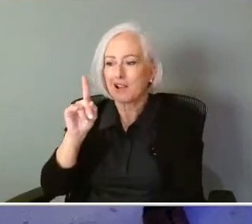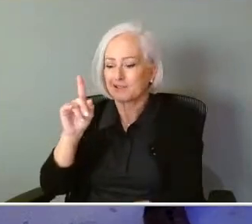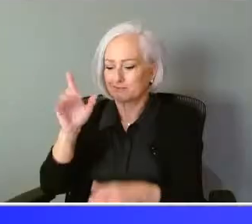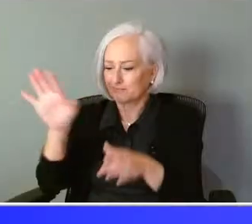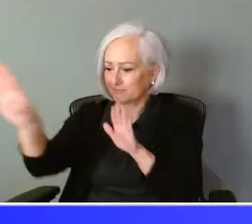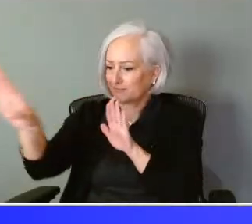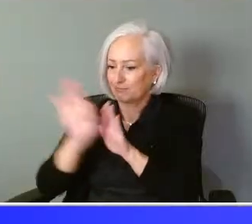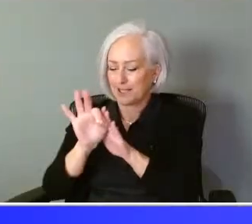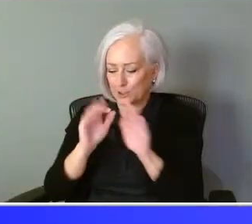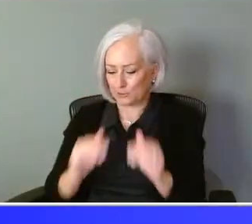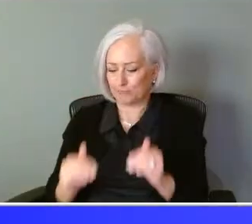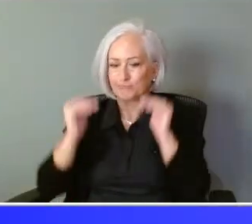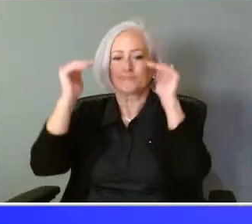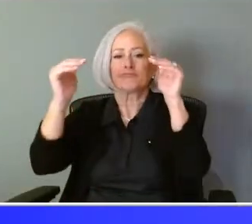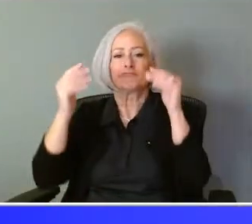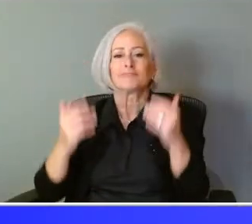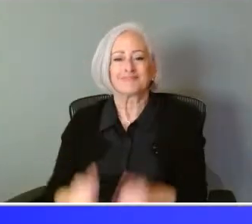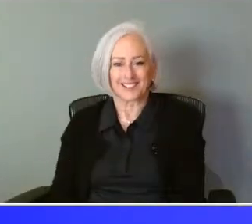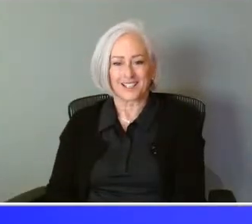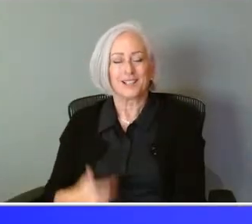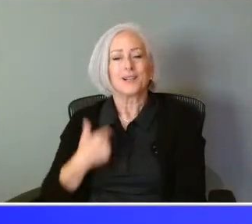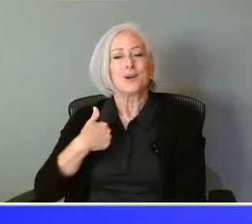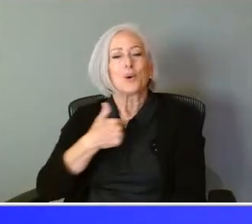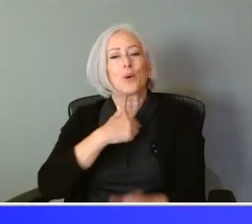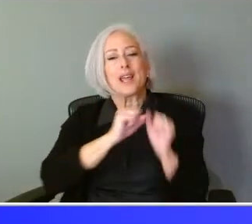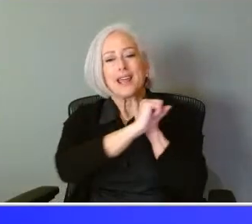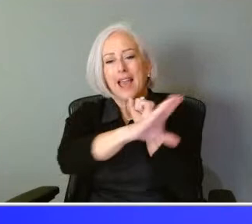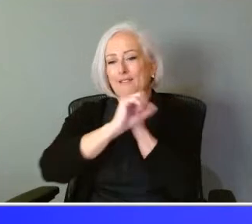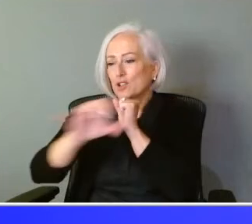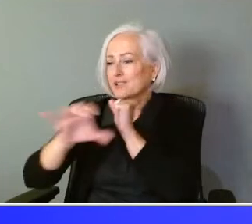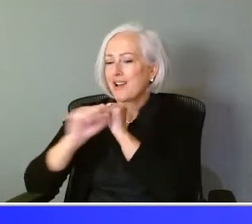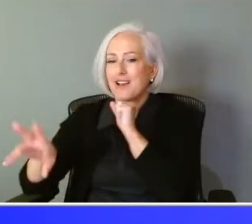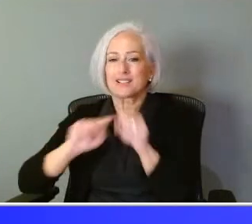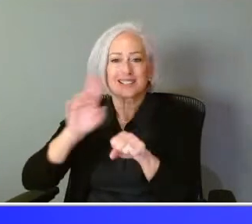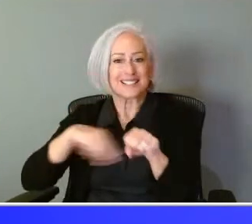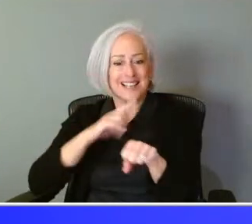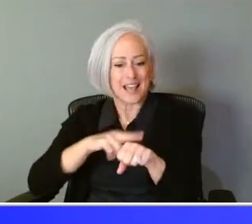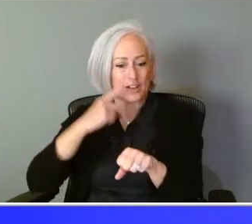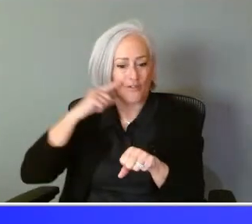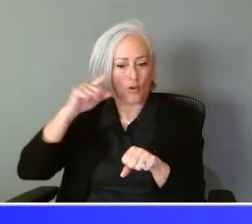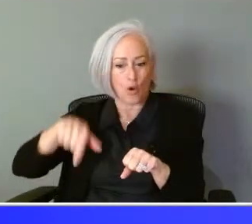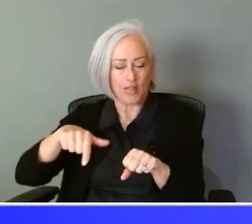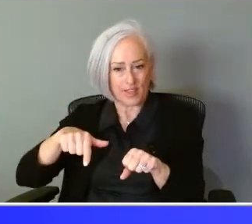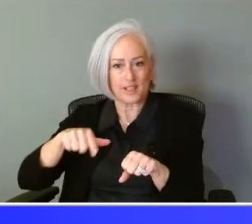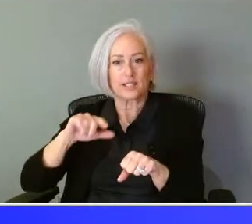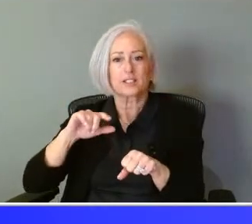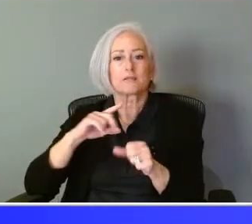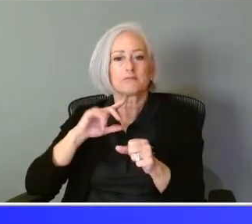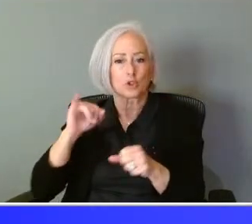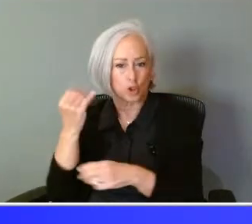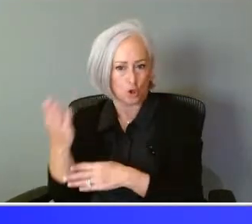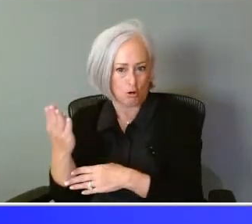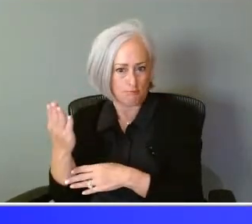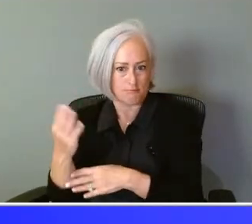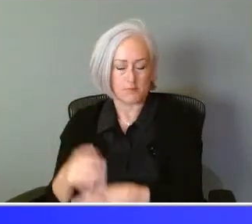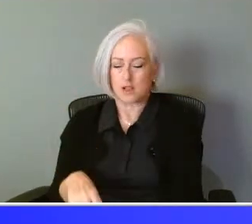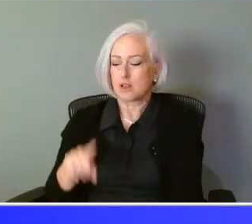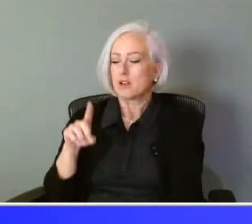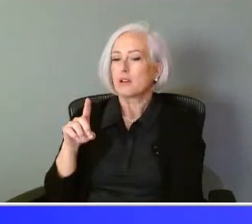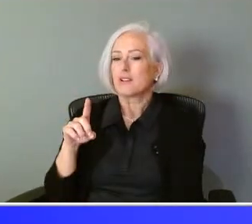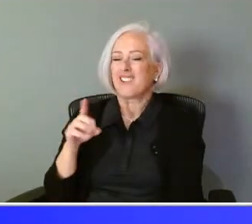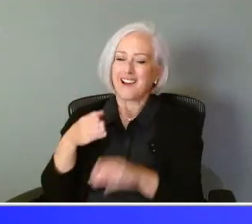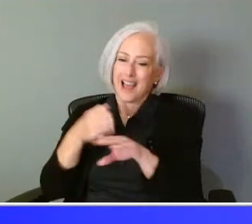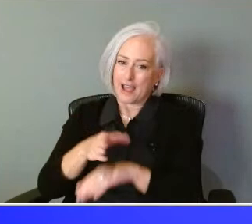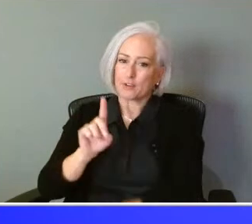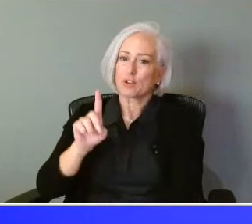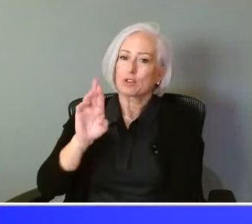When we advertised nationally for this position, once Dr. Sue had announced his intention